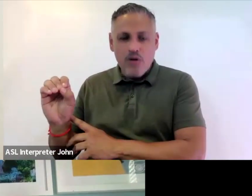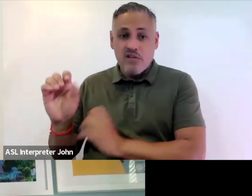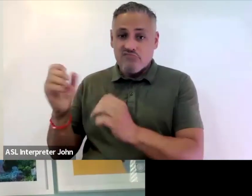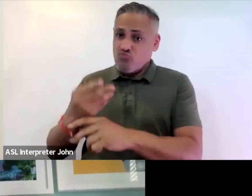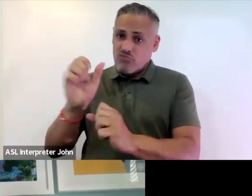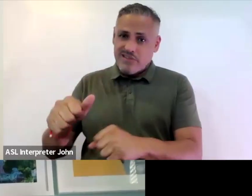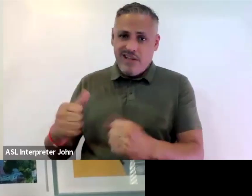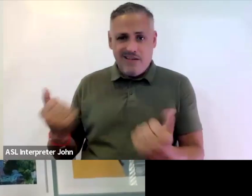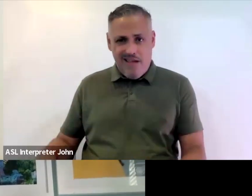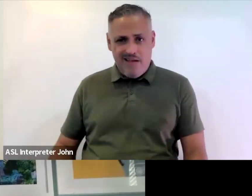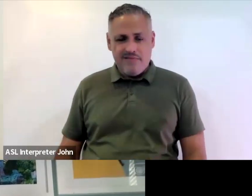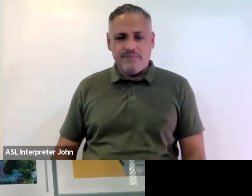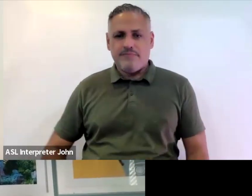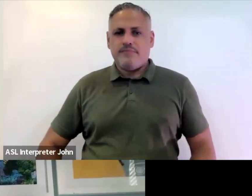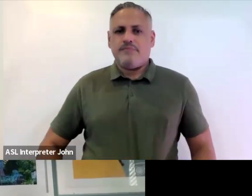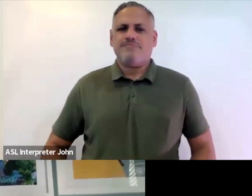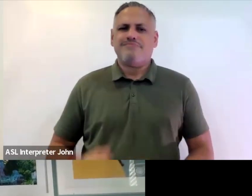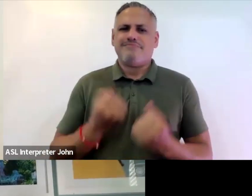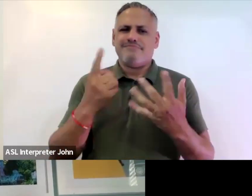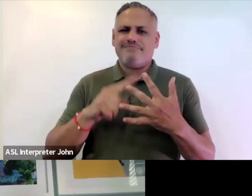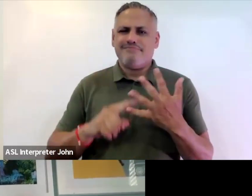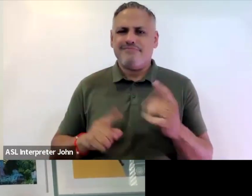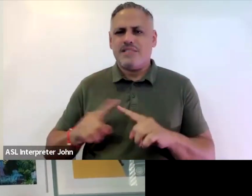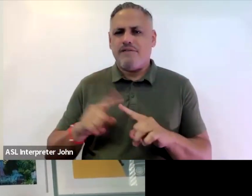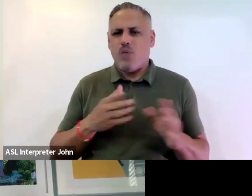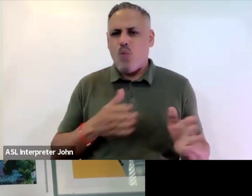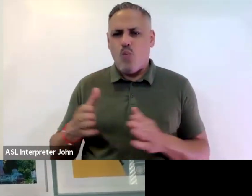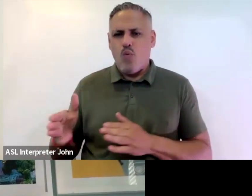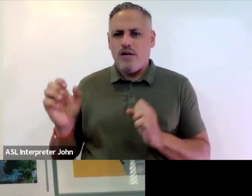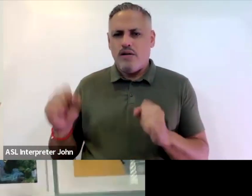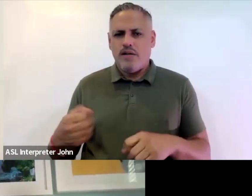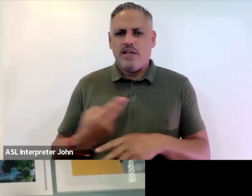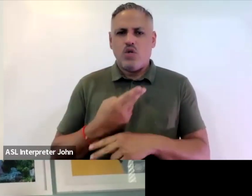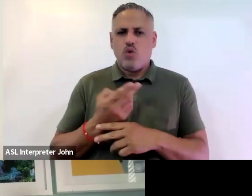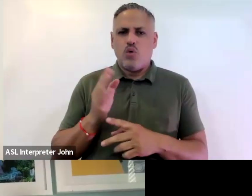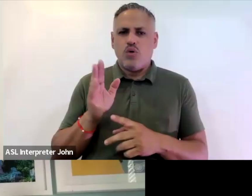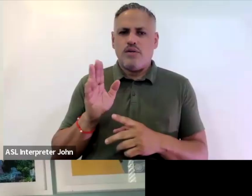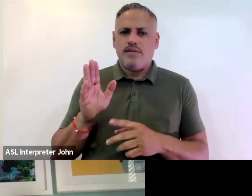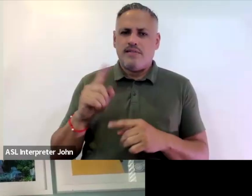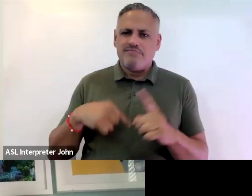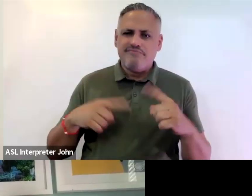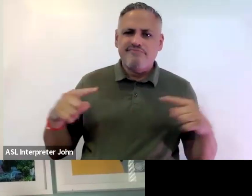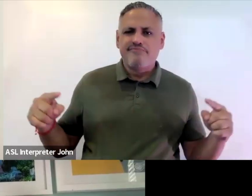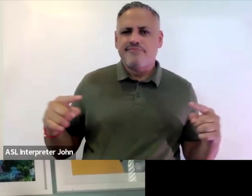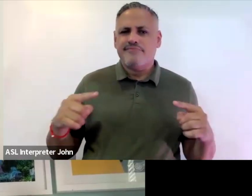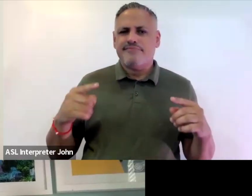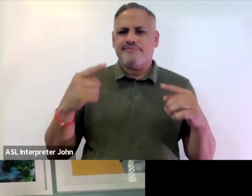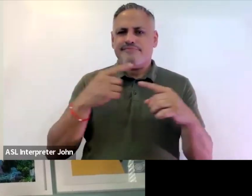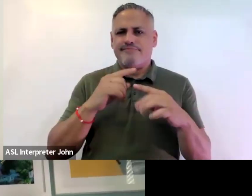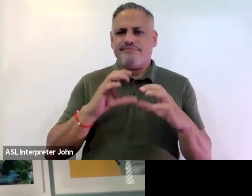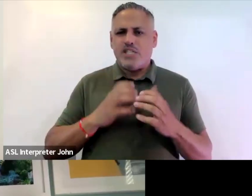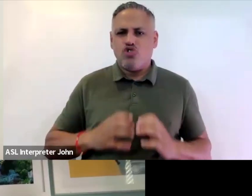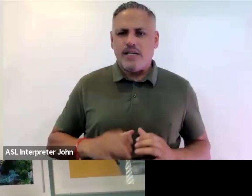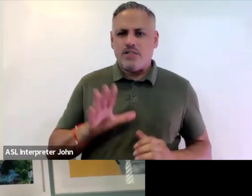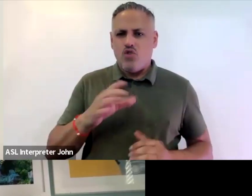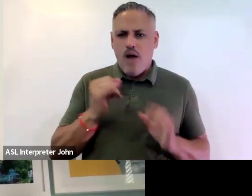that as a leverage. You know, there's so many different ways that you can utilize the various different intersections of your